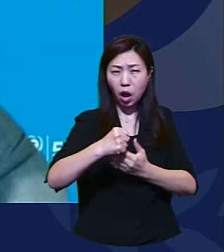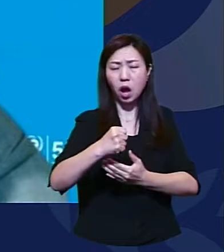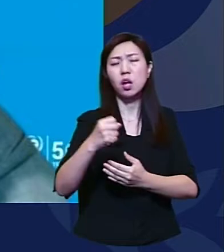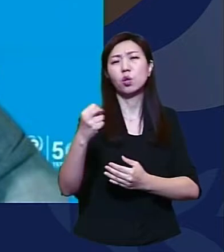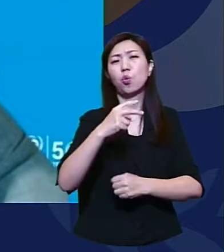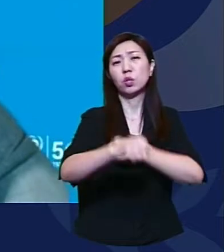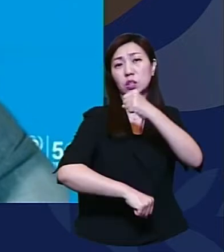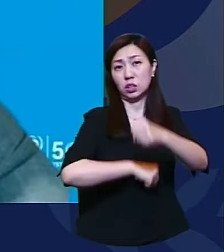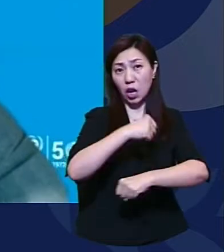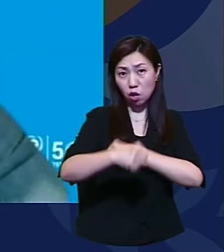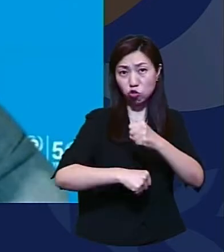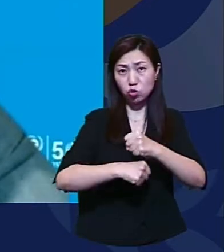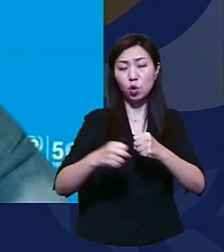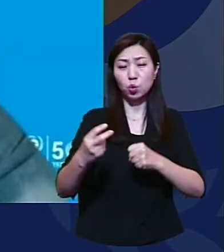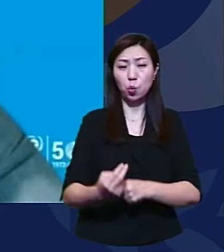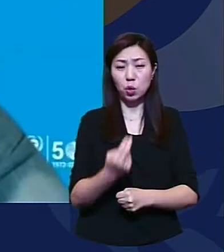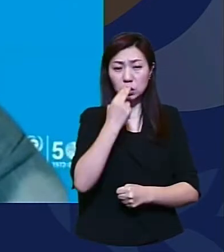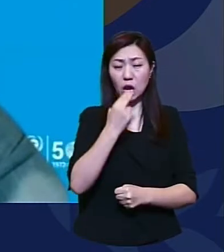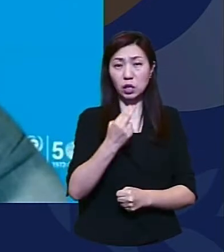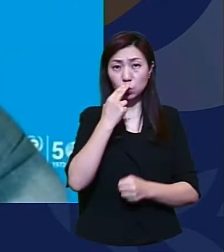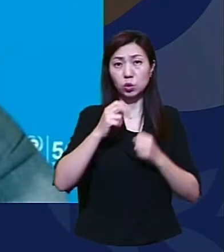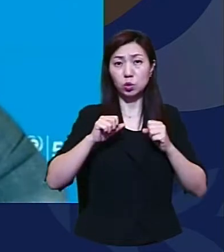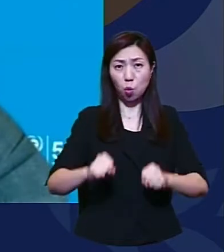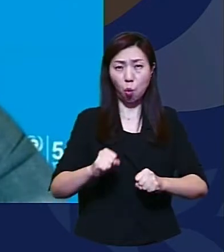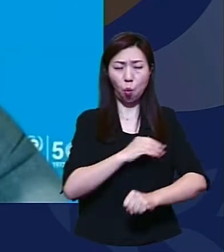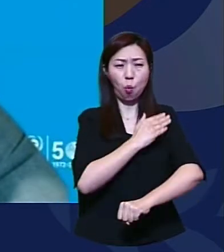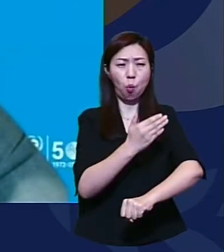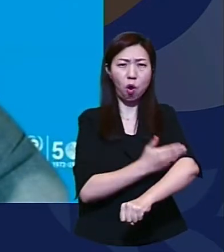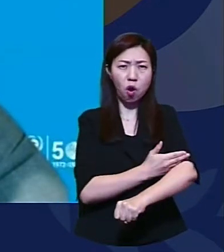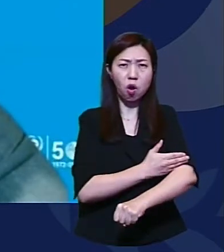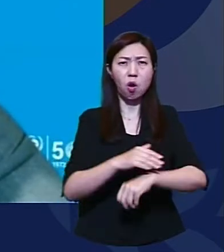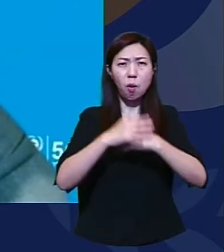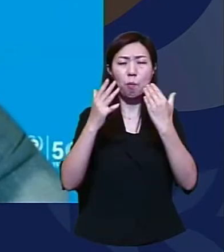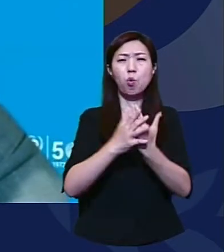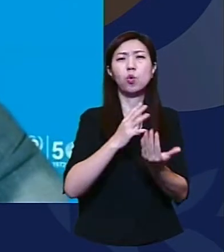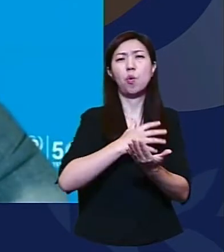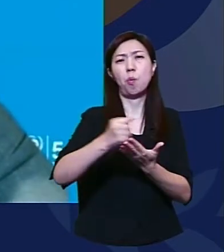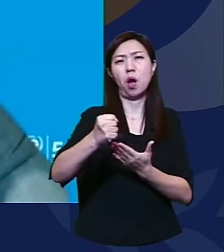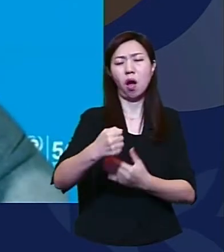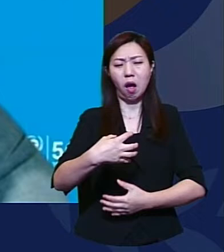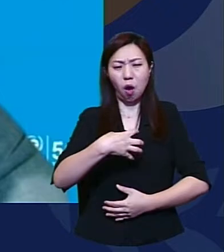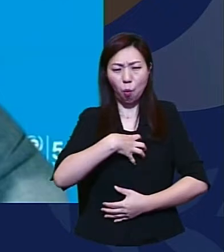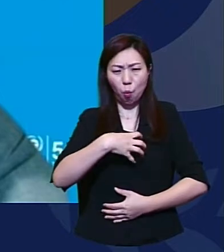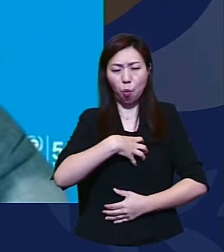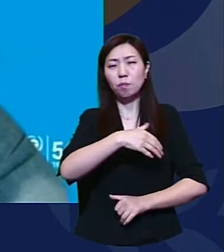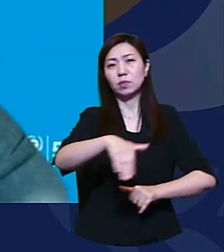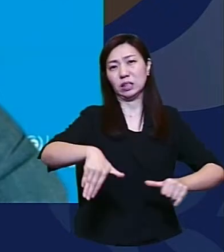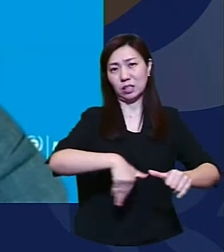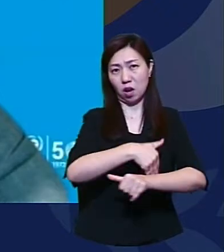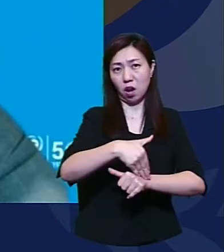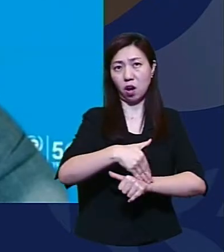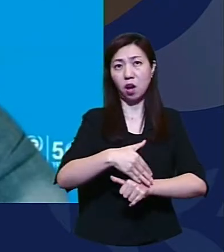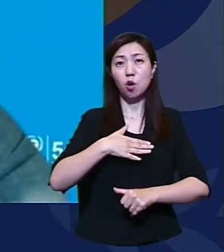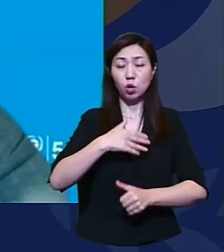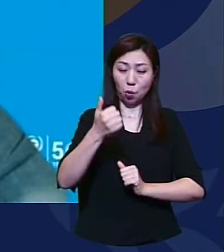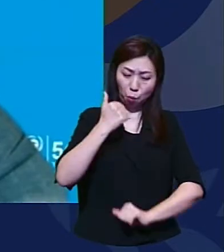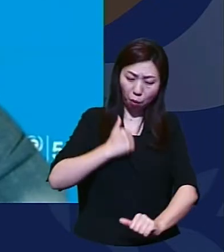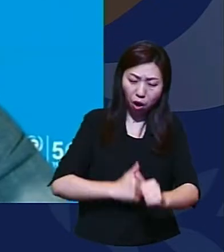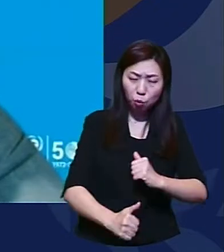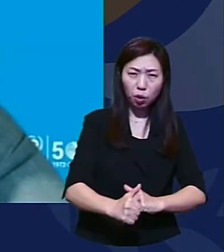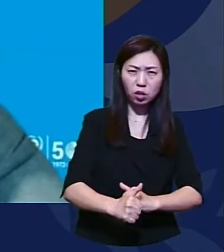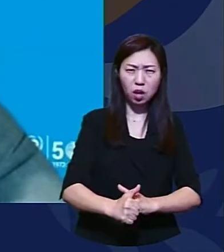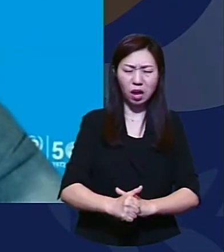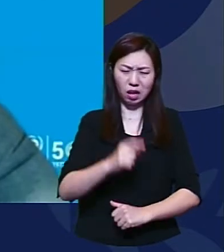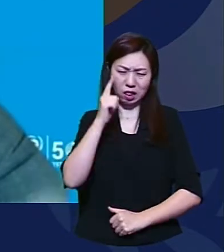survive. We are handing our children an increasingly toxic world. Nowhere is this